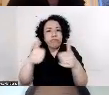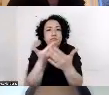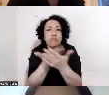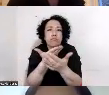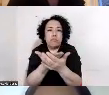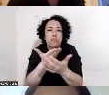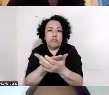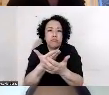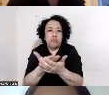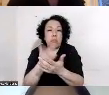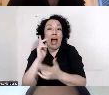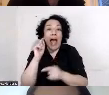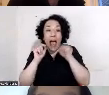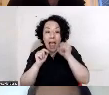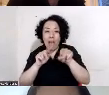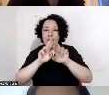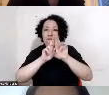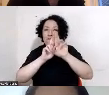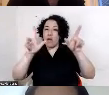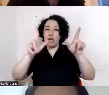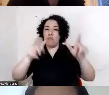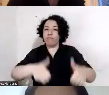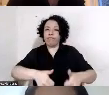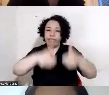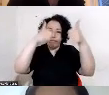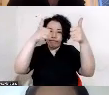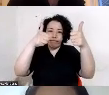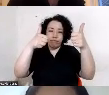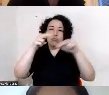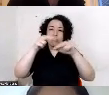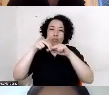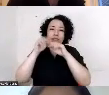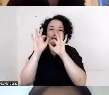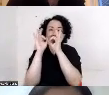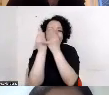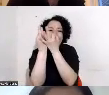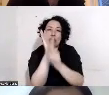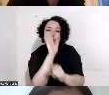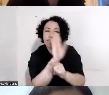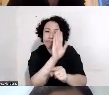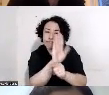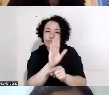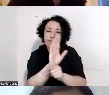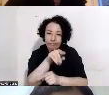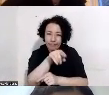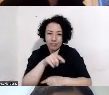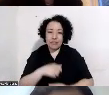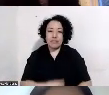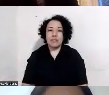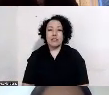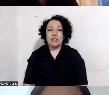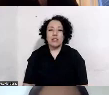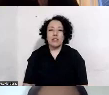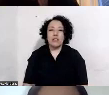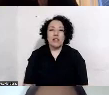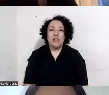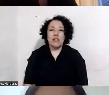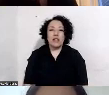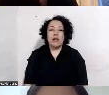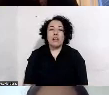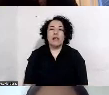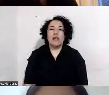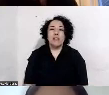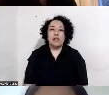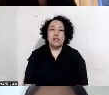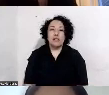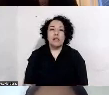isso fazia com que esses alunos fossem bem-sucedidos. And that is why we're so pleased to be able to